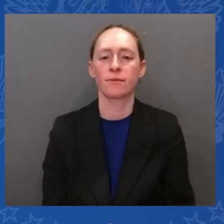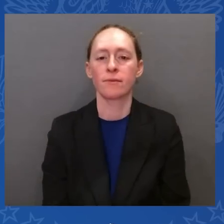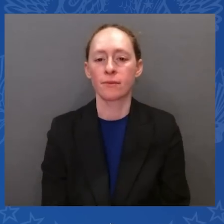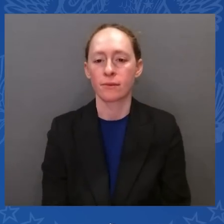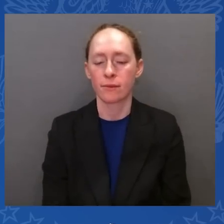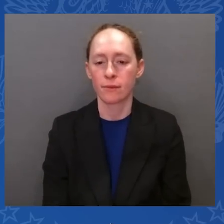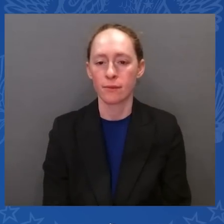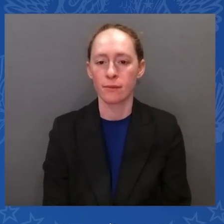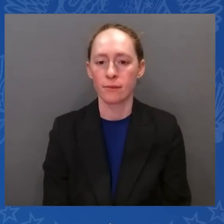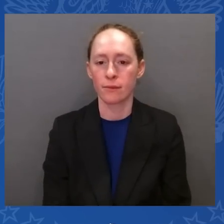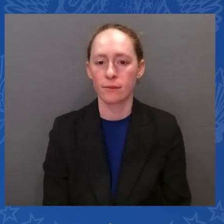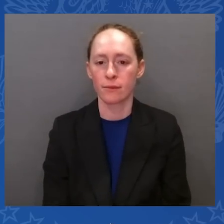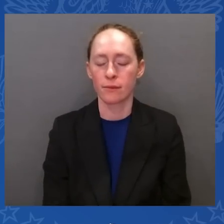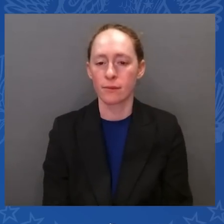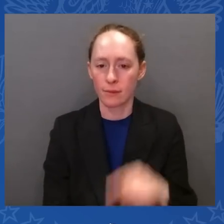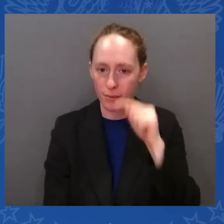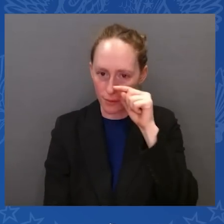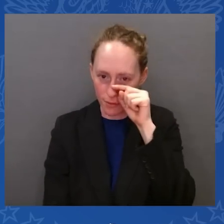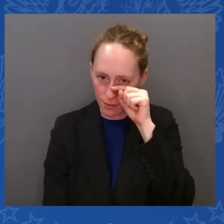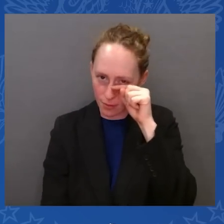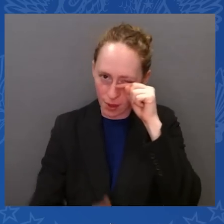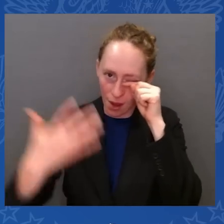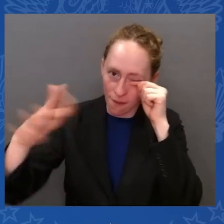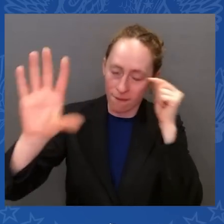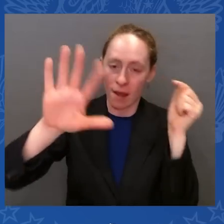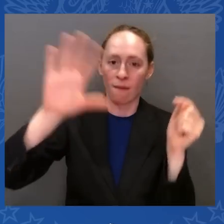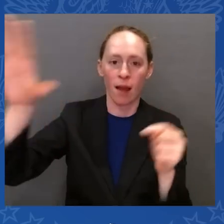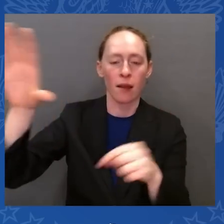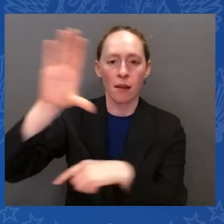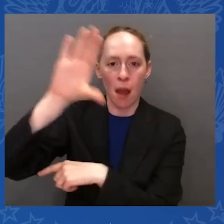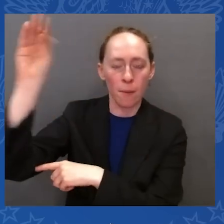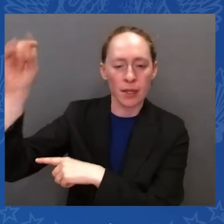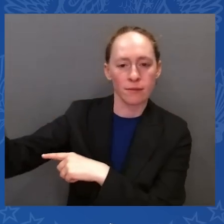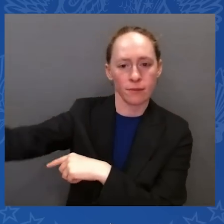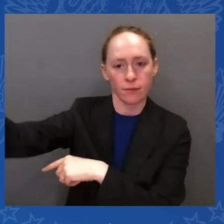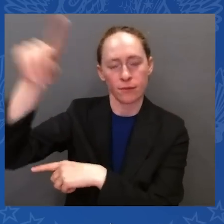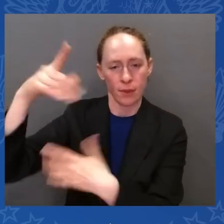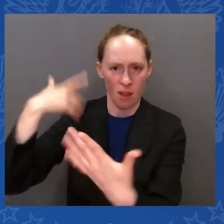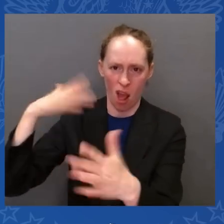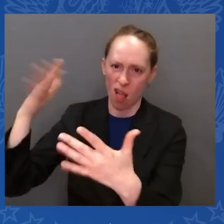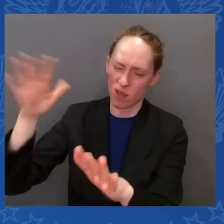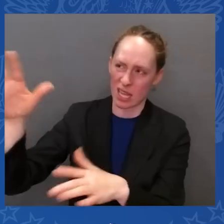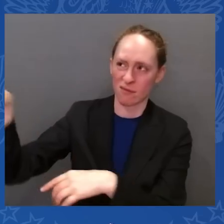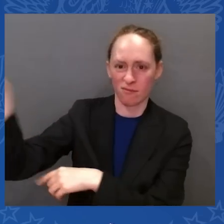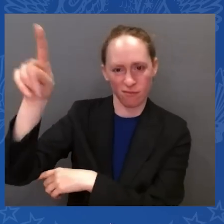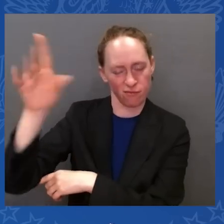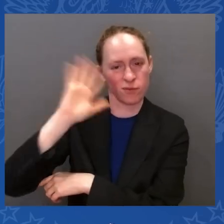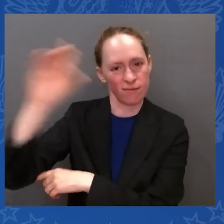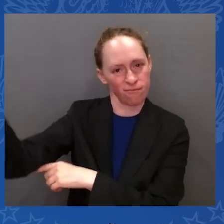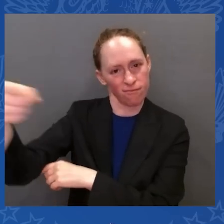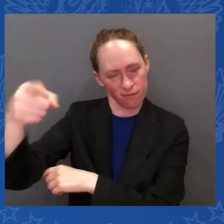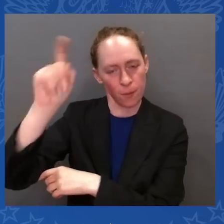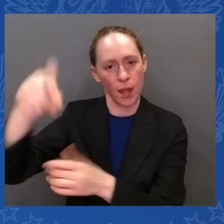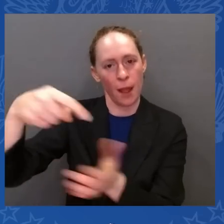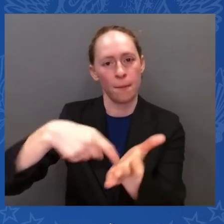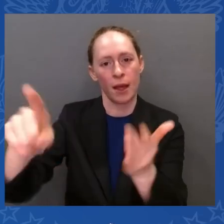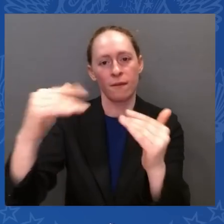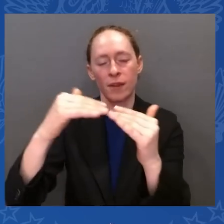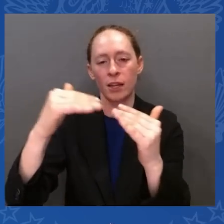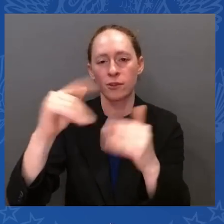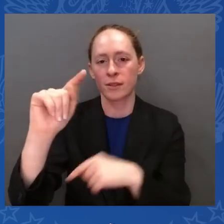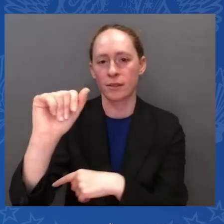B-I-L-L-I-O-N, dollars on the Medicare deal. We cut the deficit by raising the tax on people